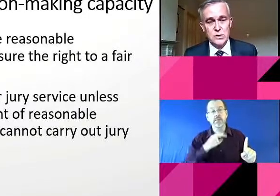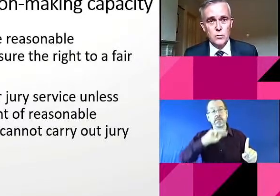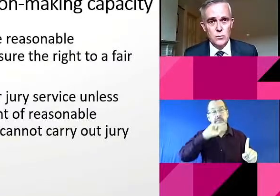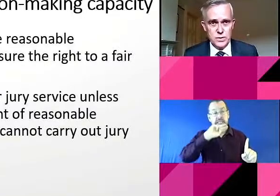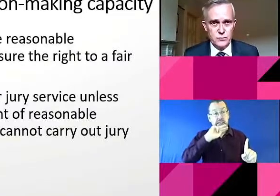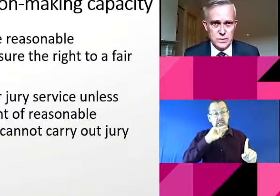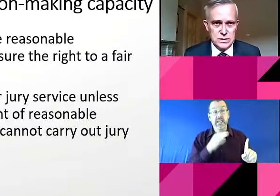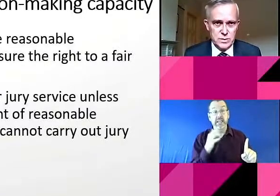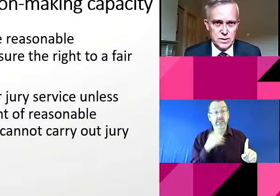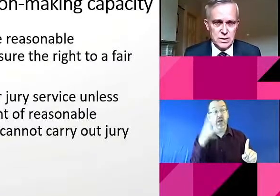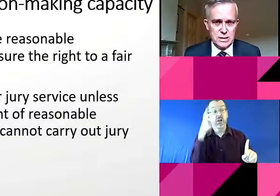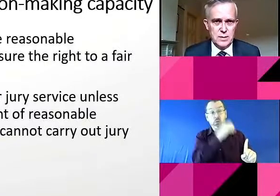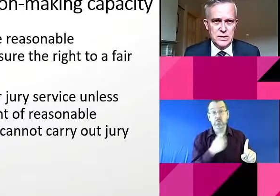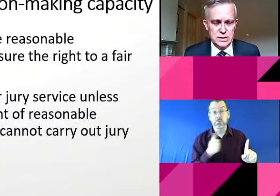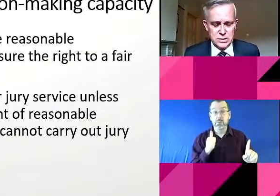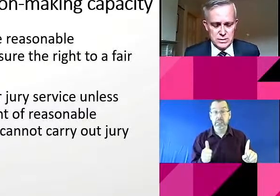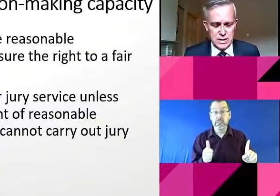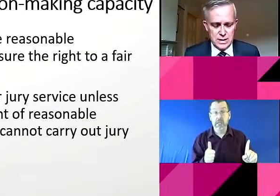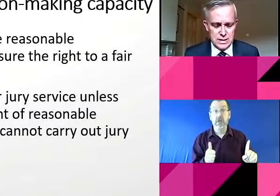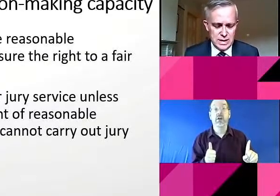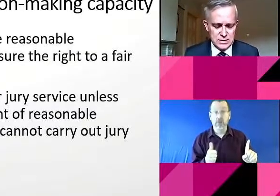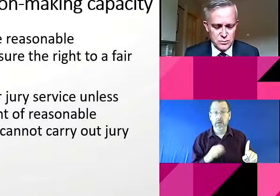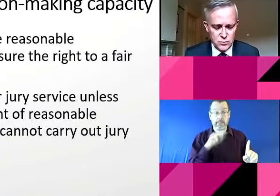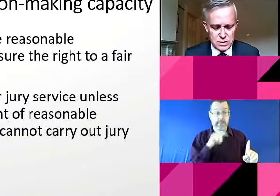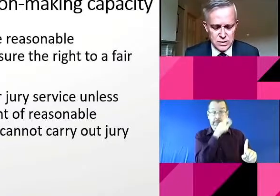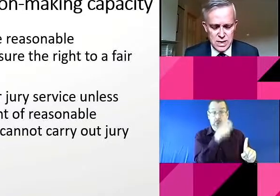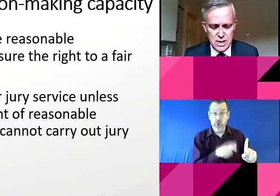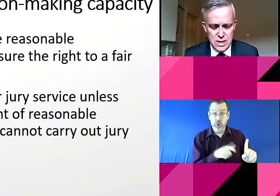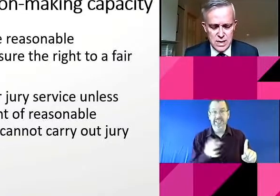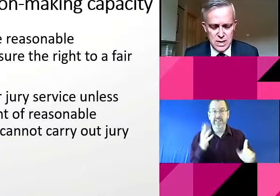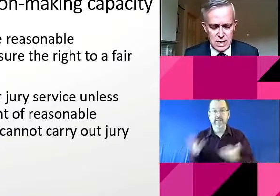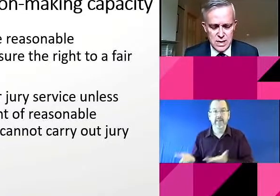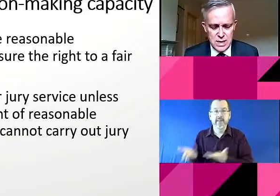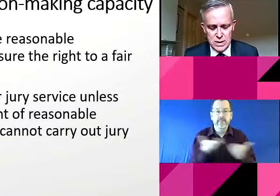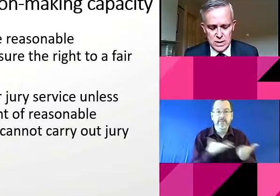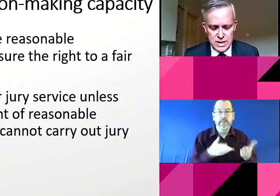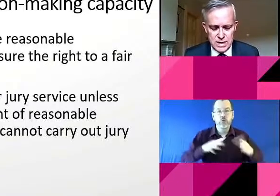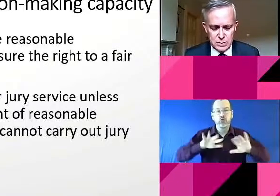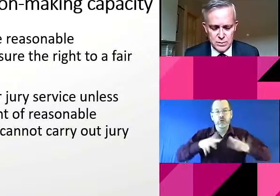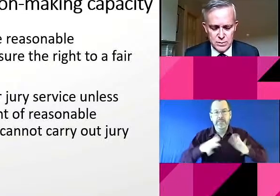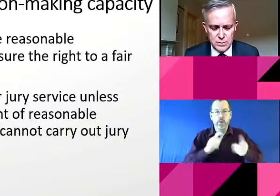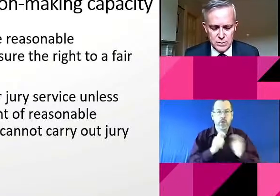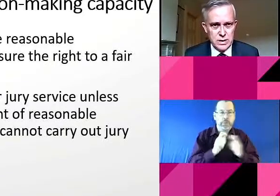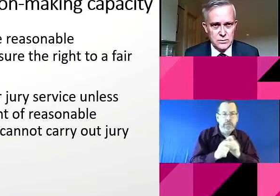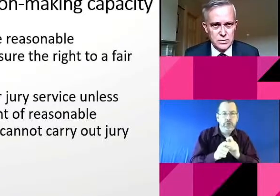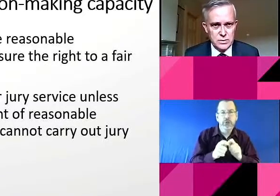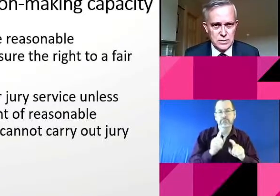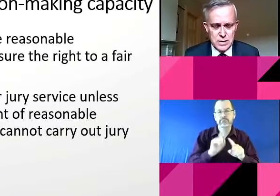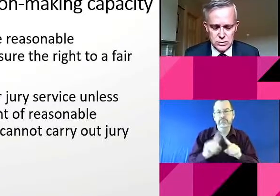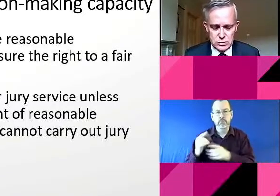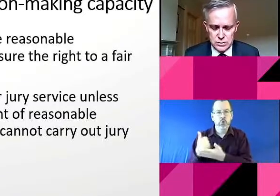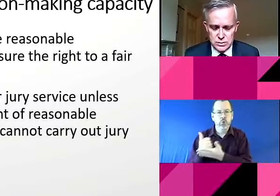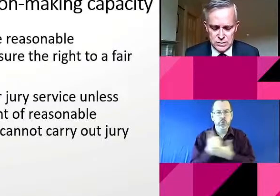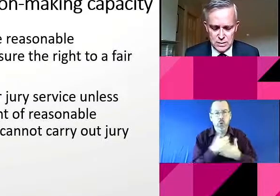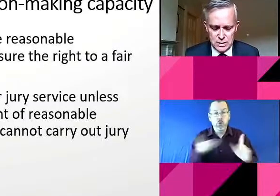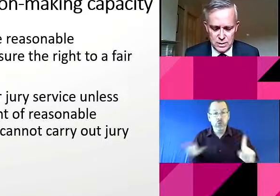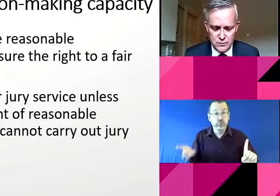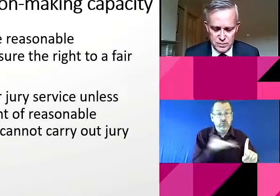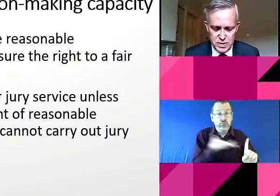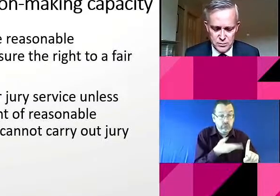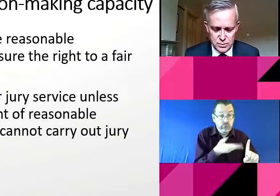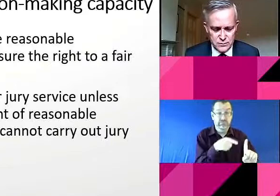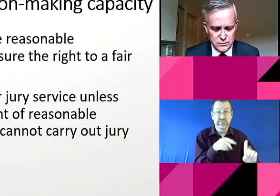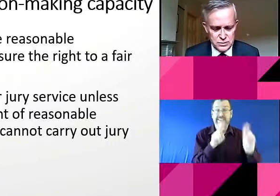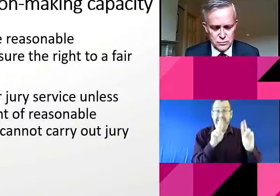a person with reasonable accommodation and support may very well be able to carry out the duties